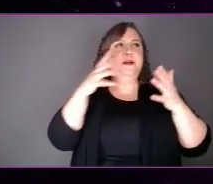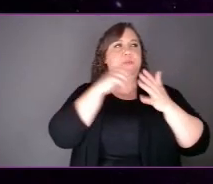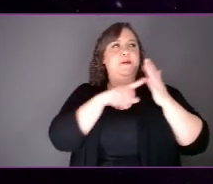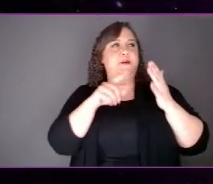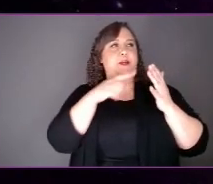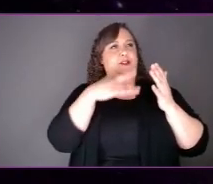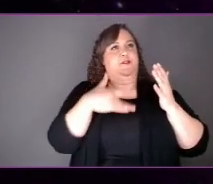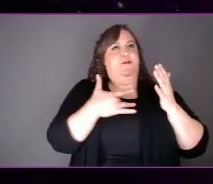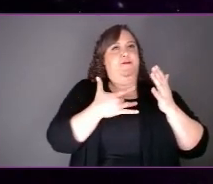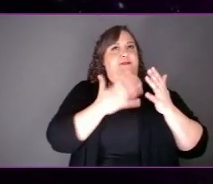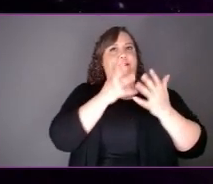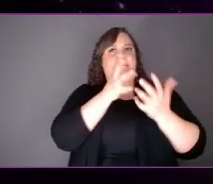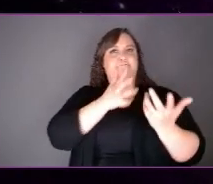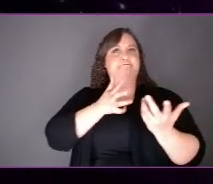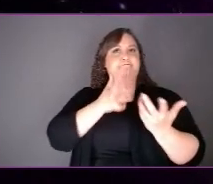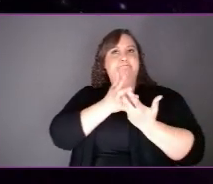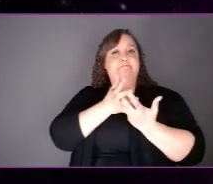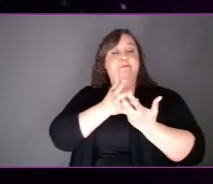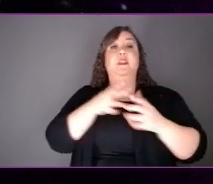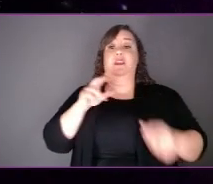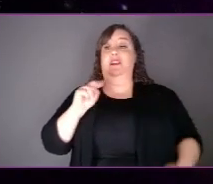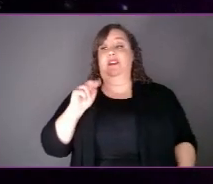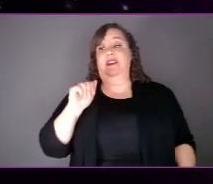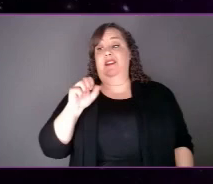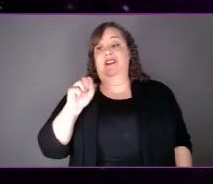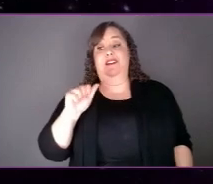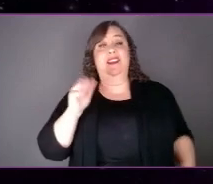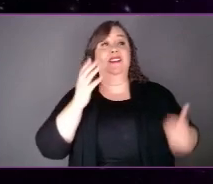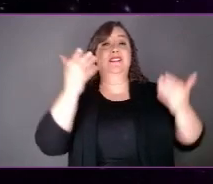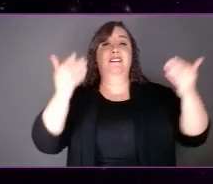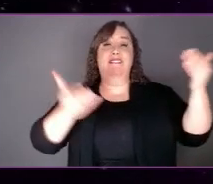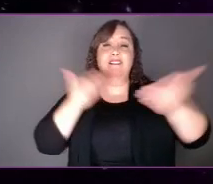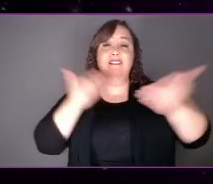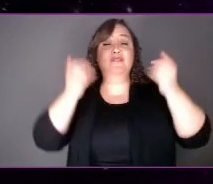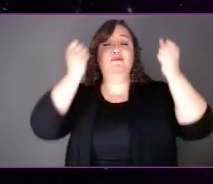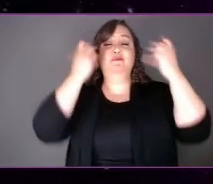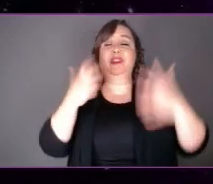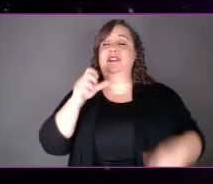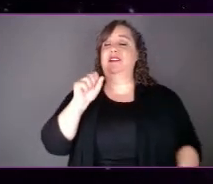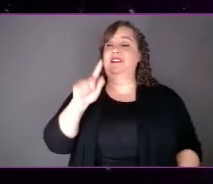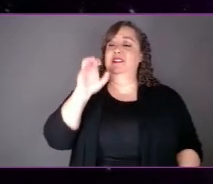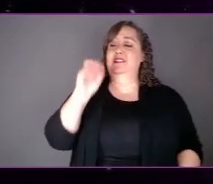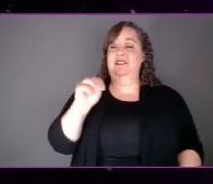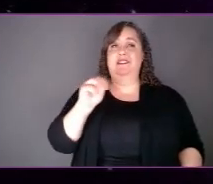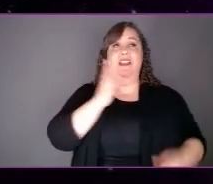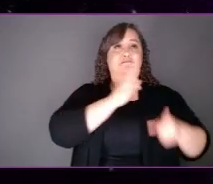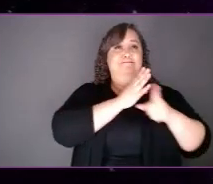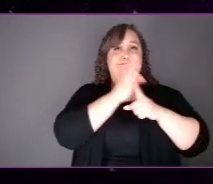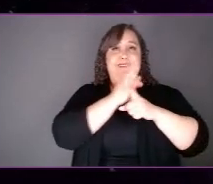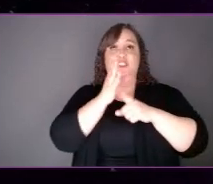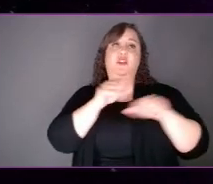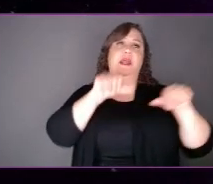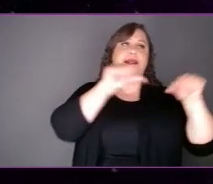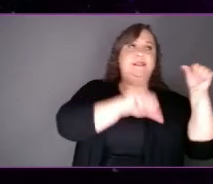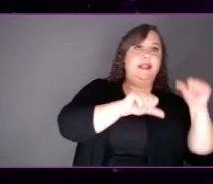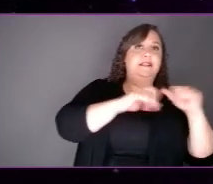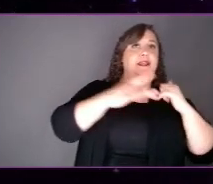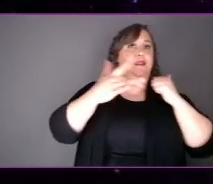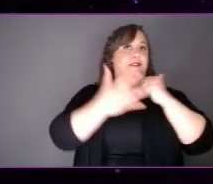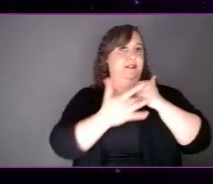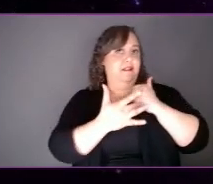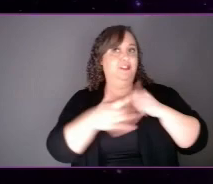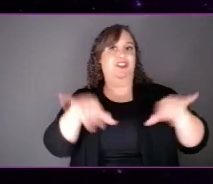said, NASA hires a lot of STEM disciplines and fields, so there's science, technology, engineering, and